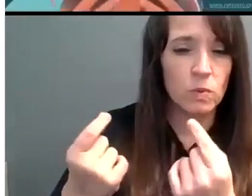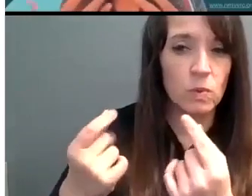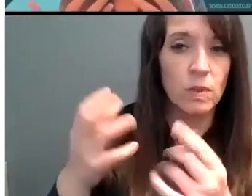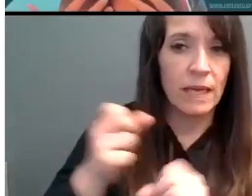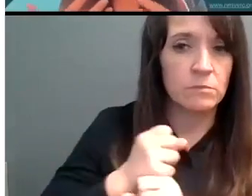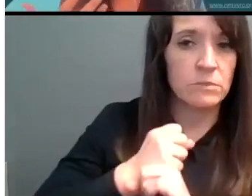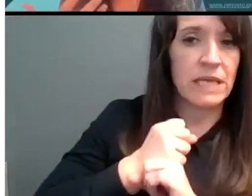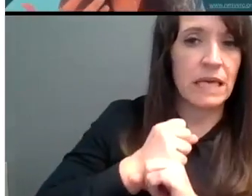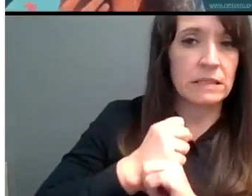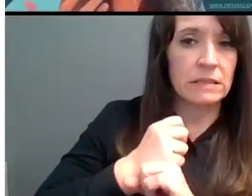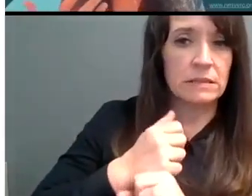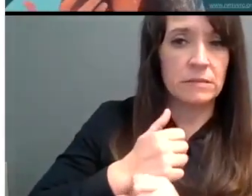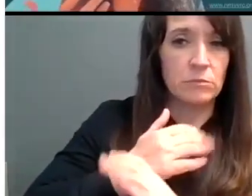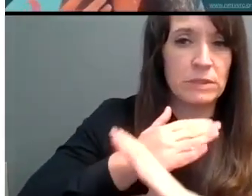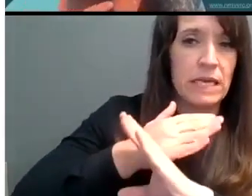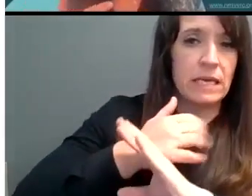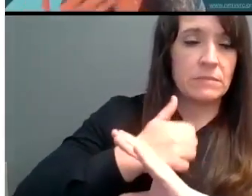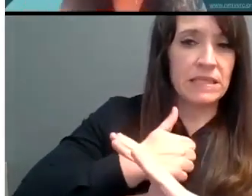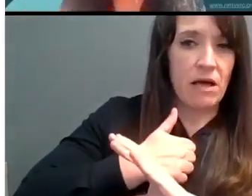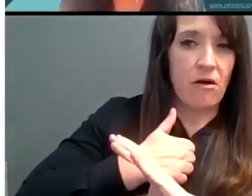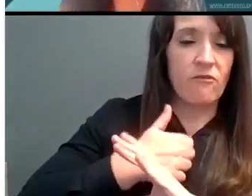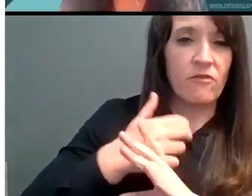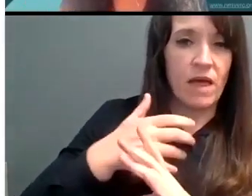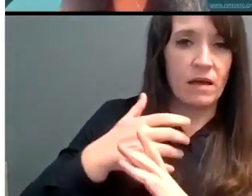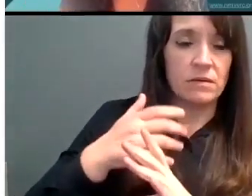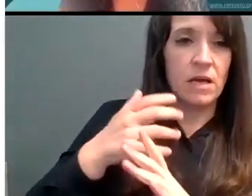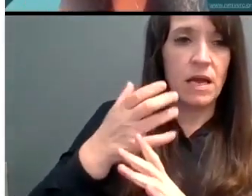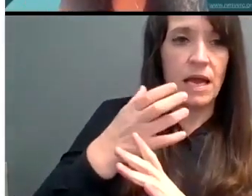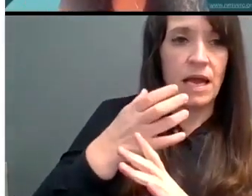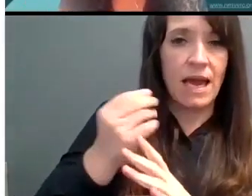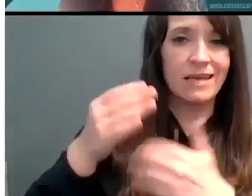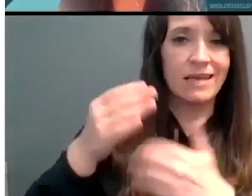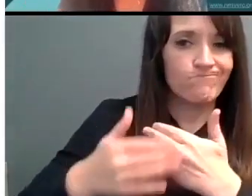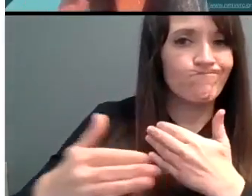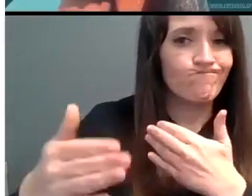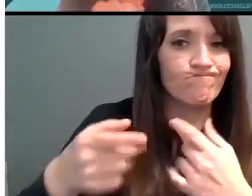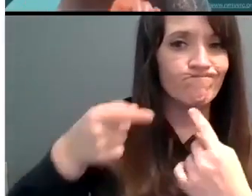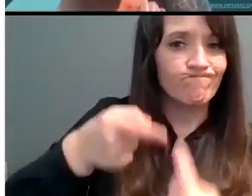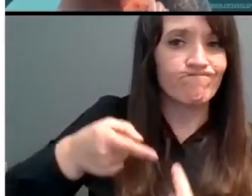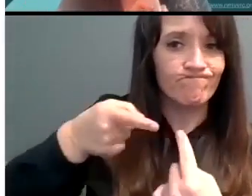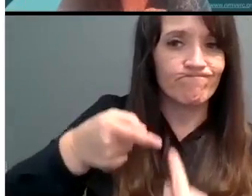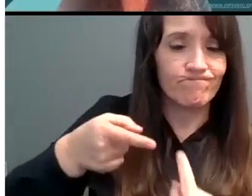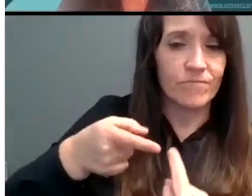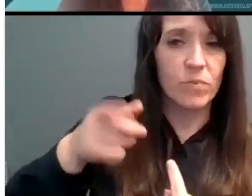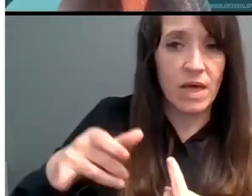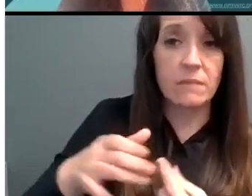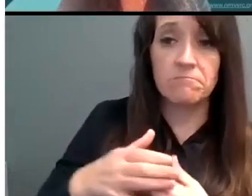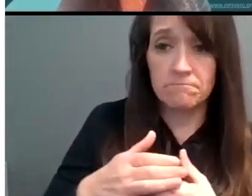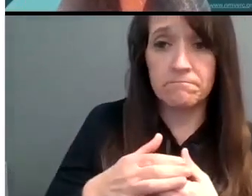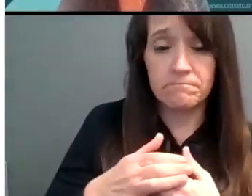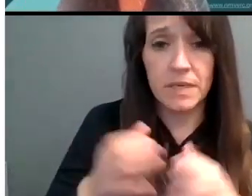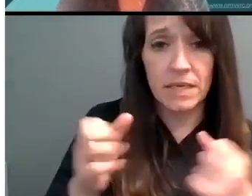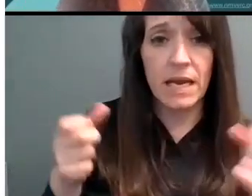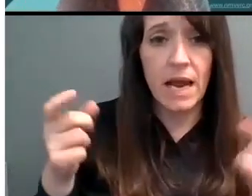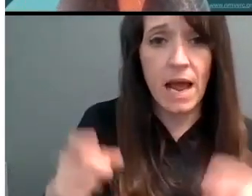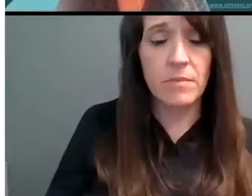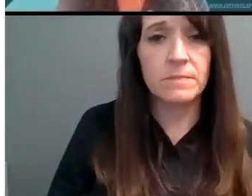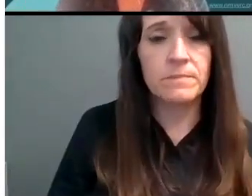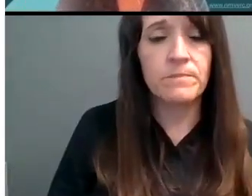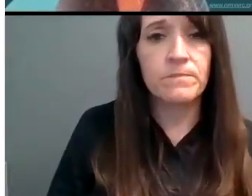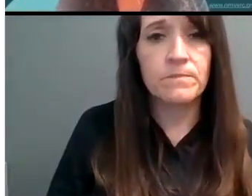potentially can impact our ongoing difficulties. And I want to kind of point out